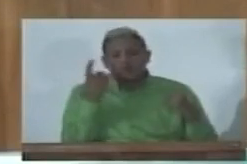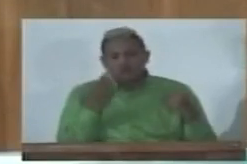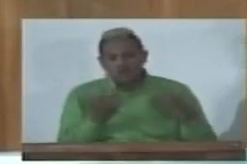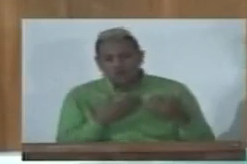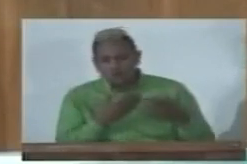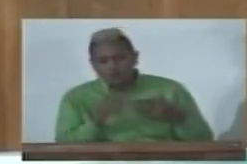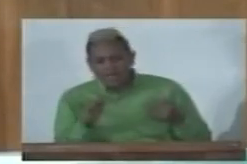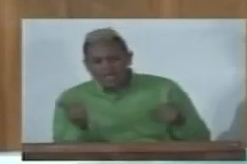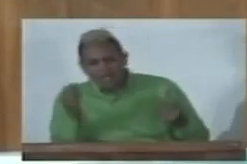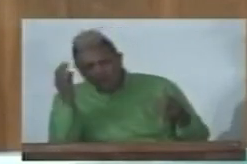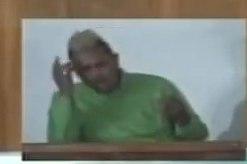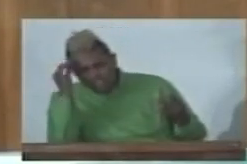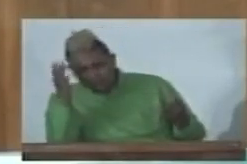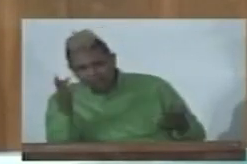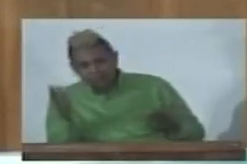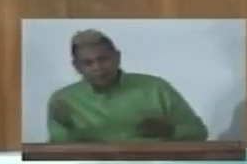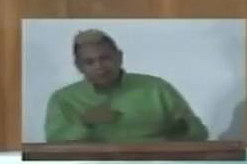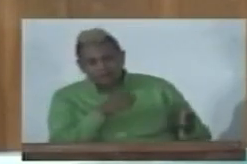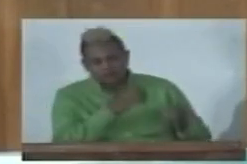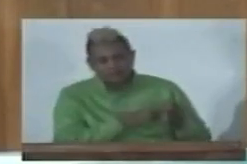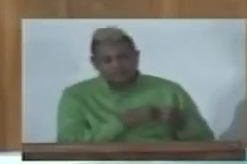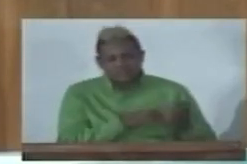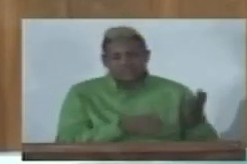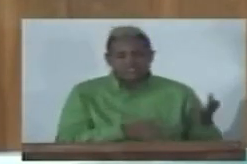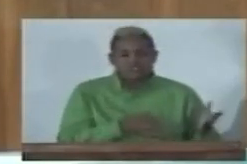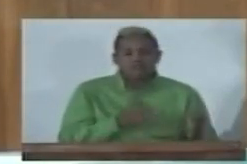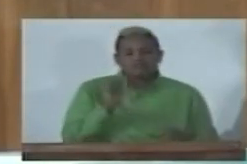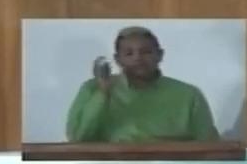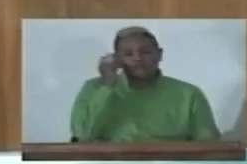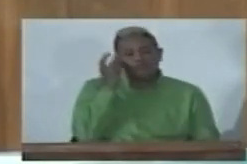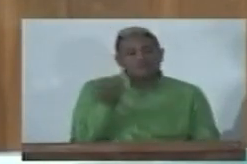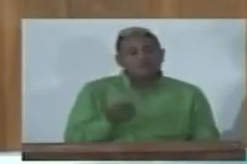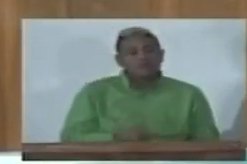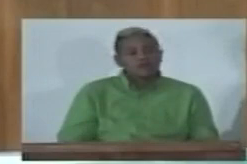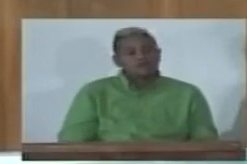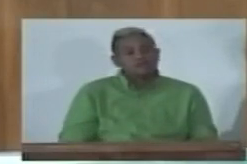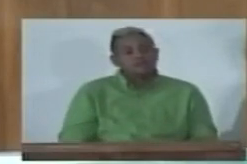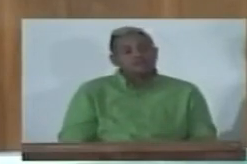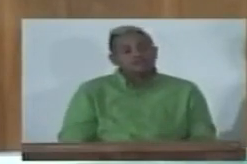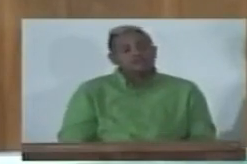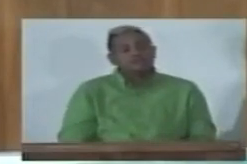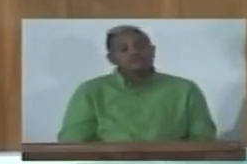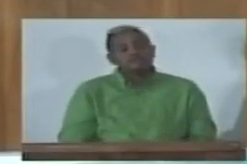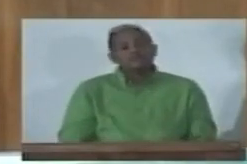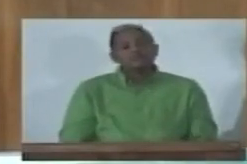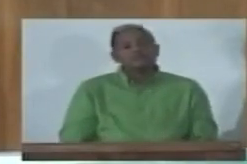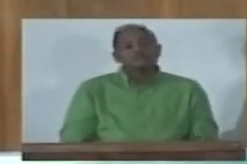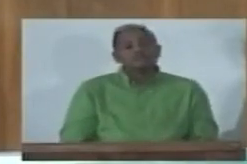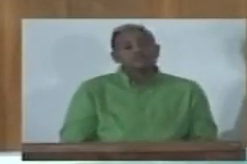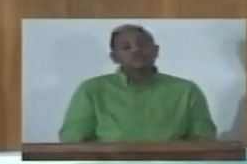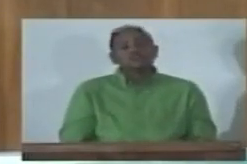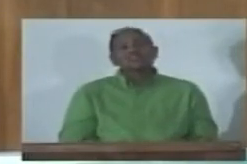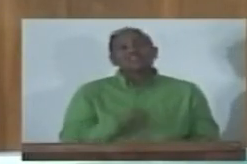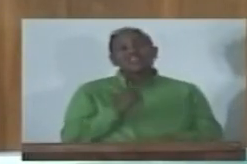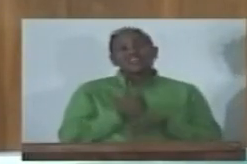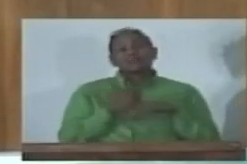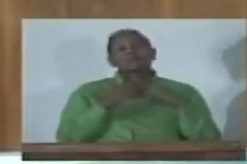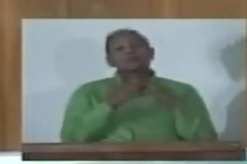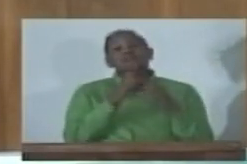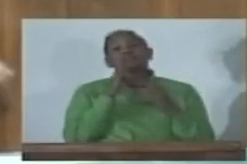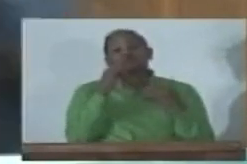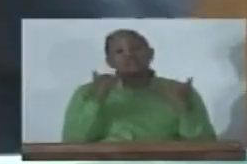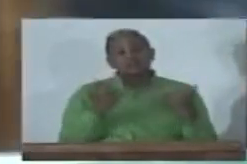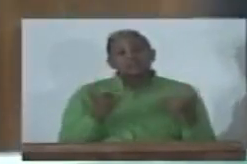any contemplation by the government to implement a real modernization of this